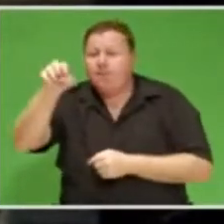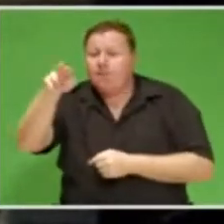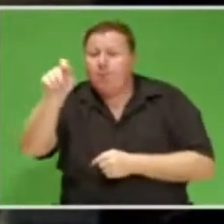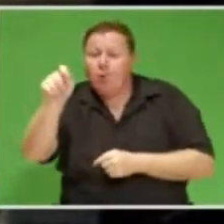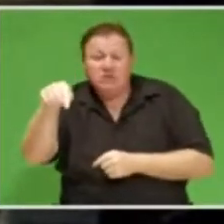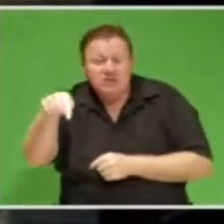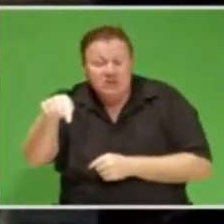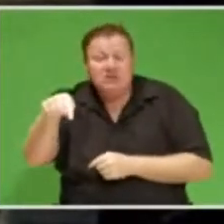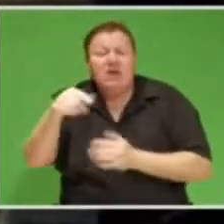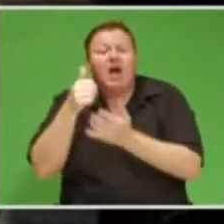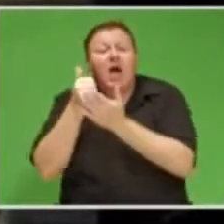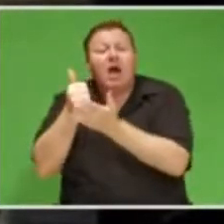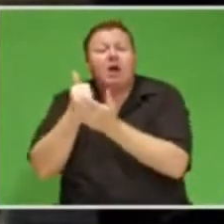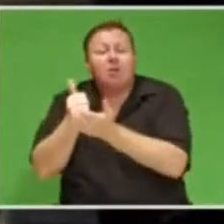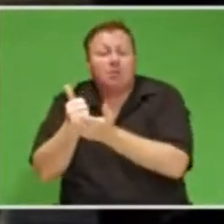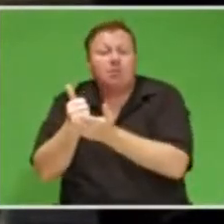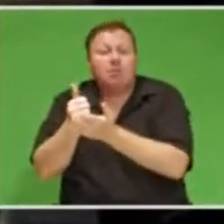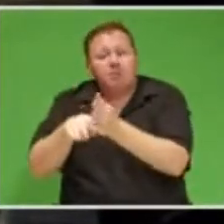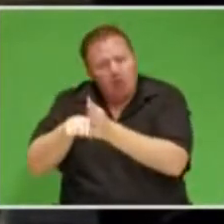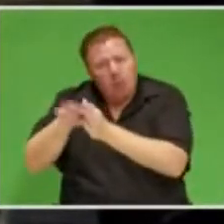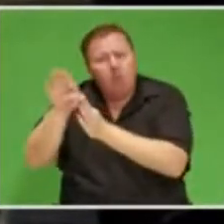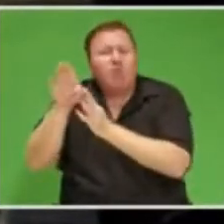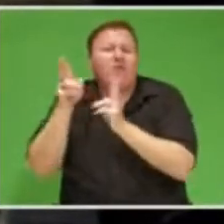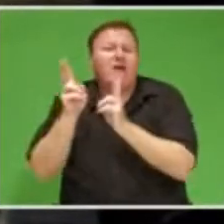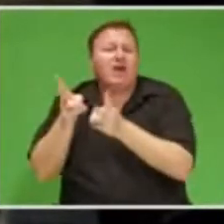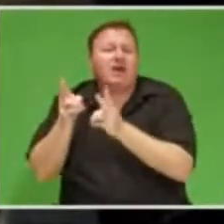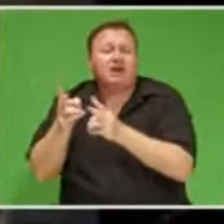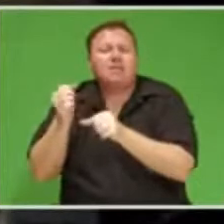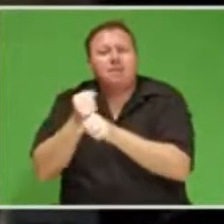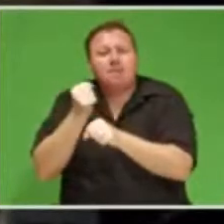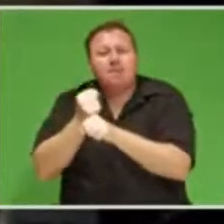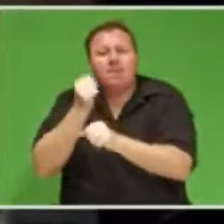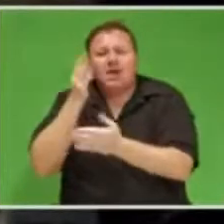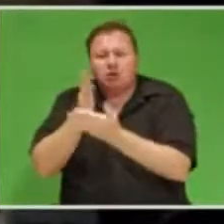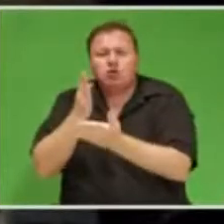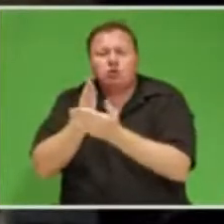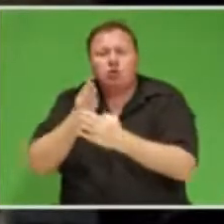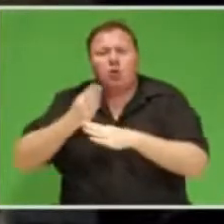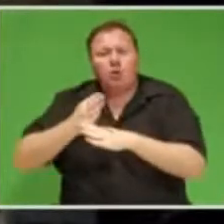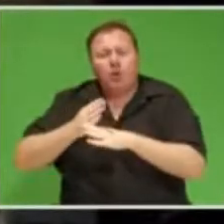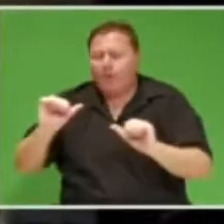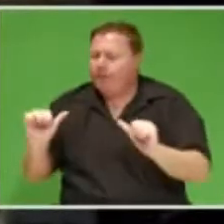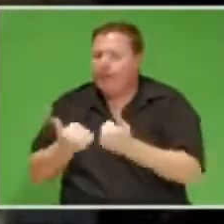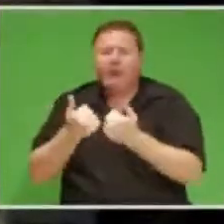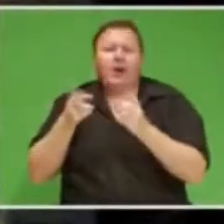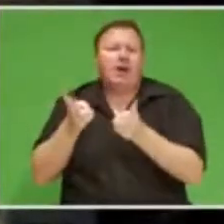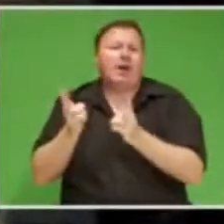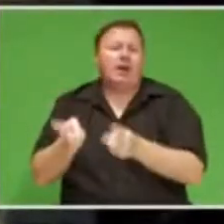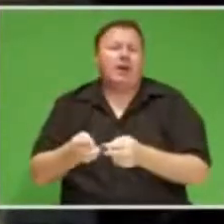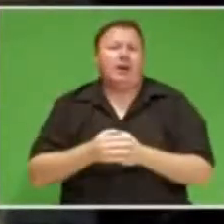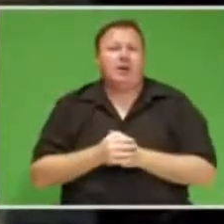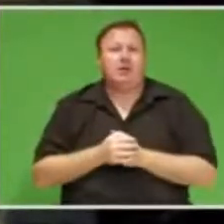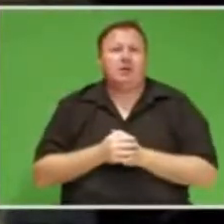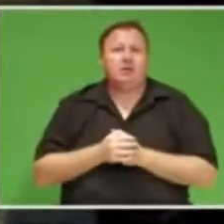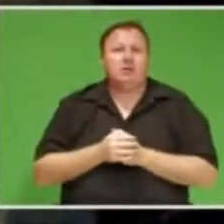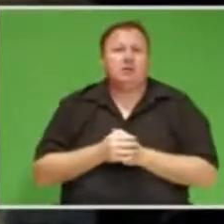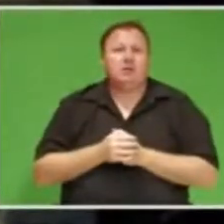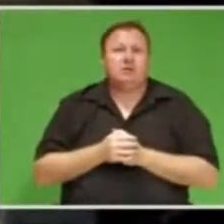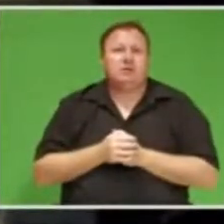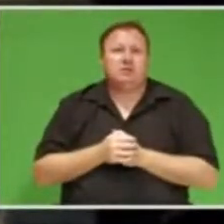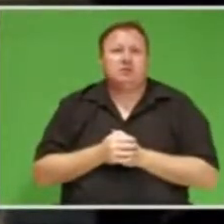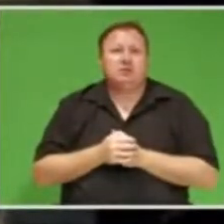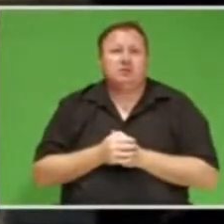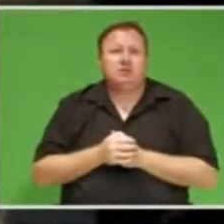position as some of the most efficient ports once again. There has been great